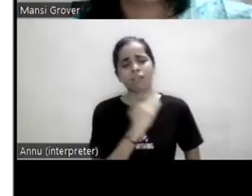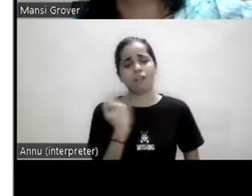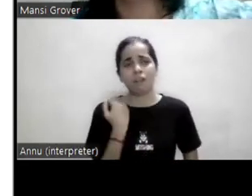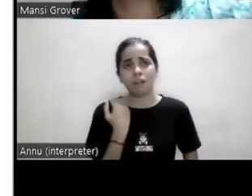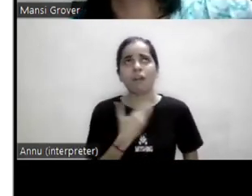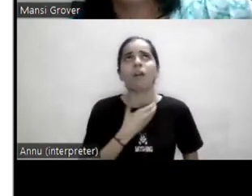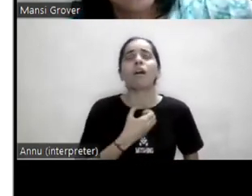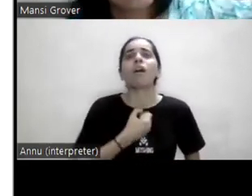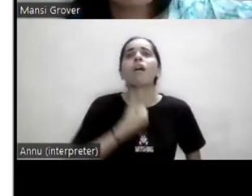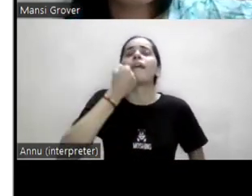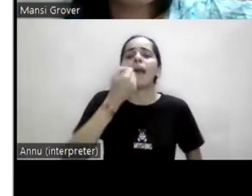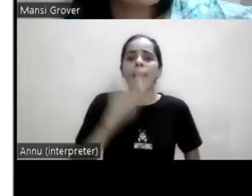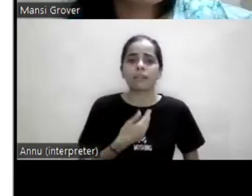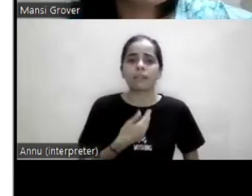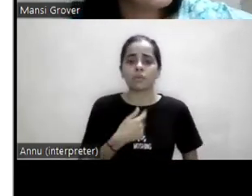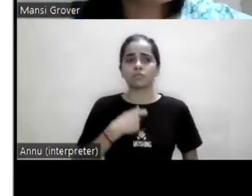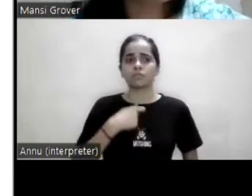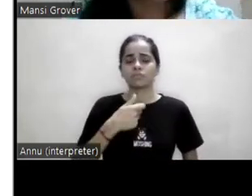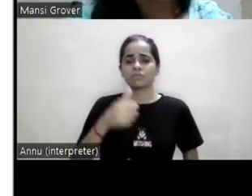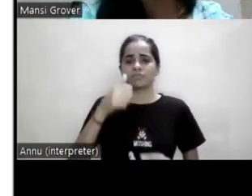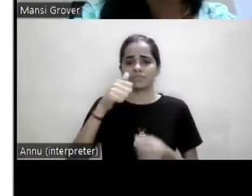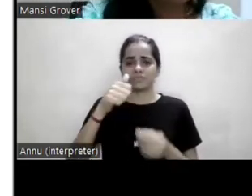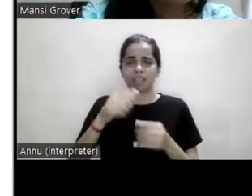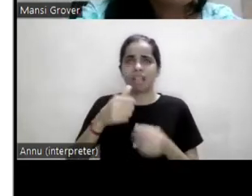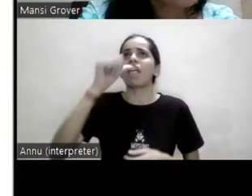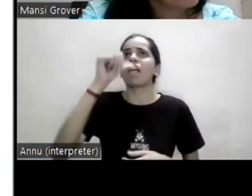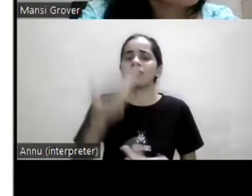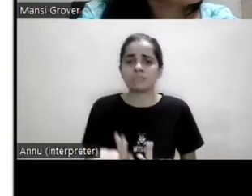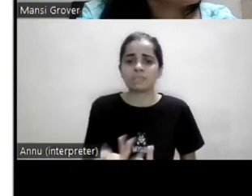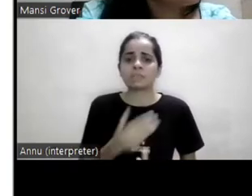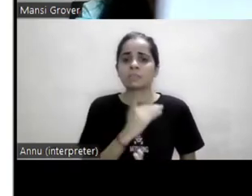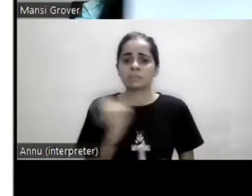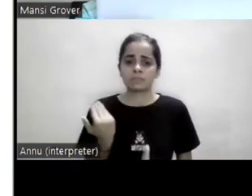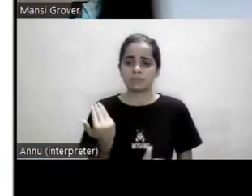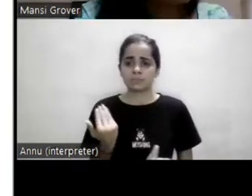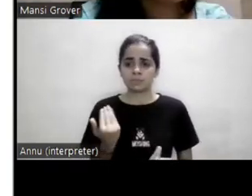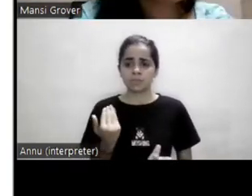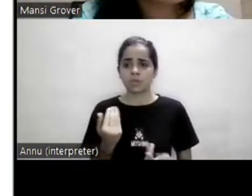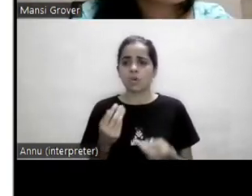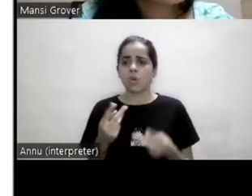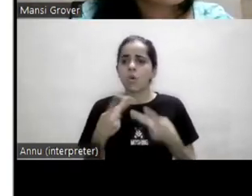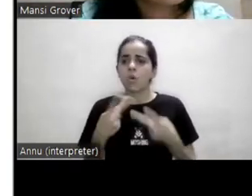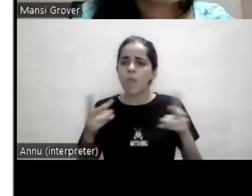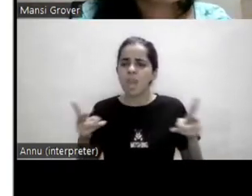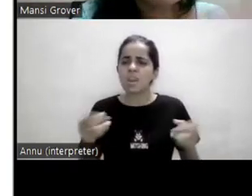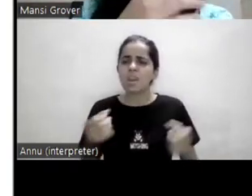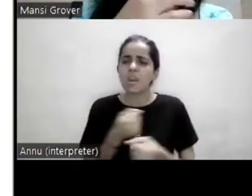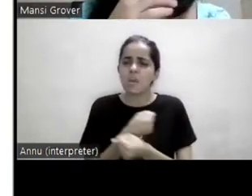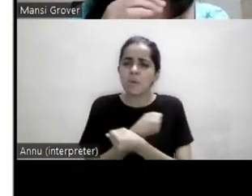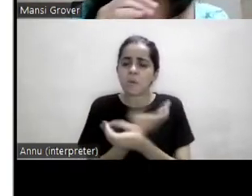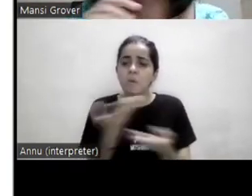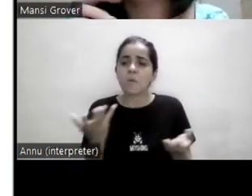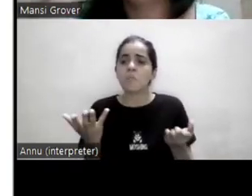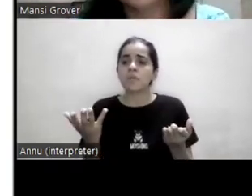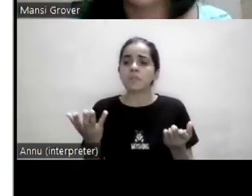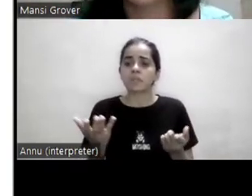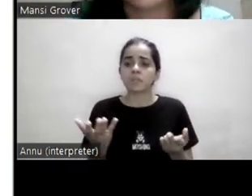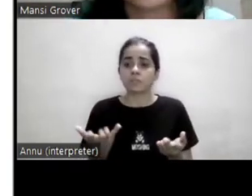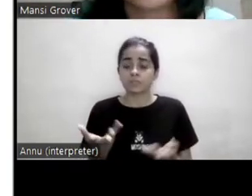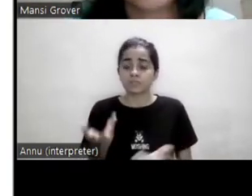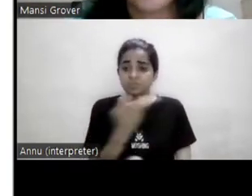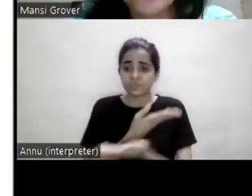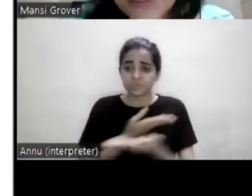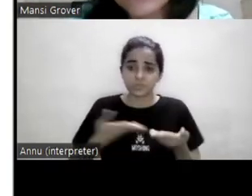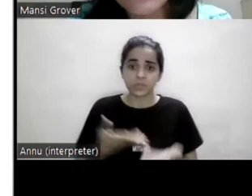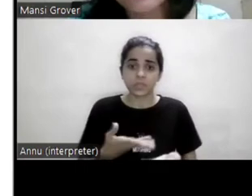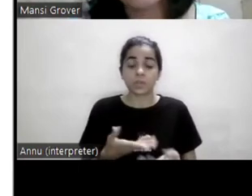was seen in Wo Lamhe, and there are other films also where, you know, it would deal with drug